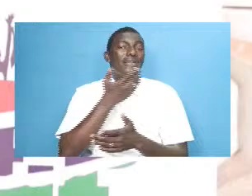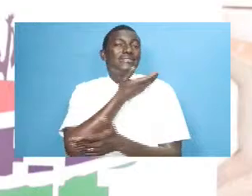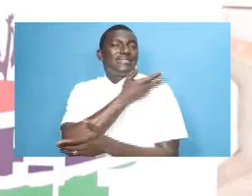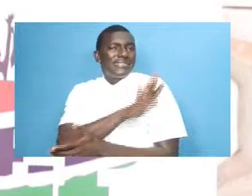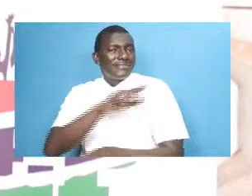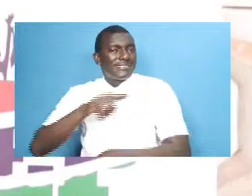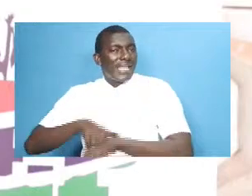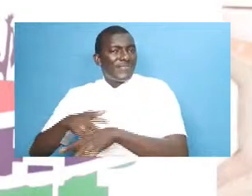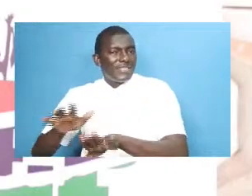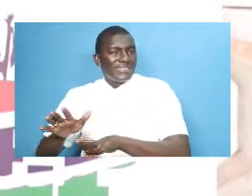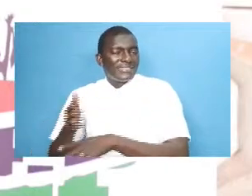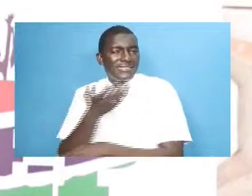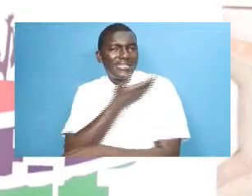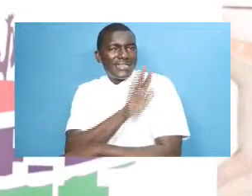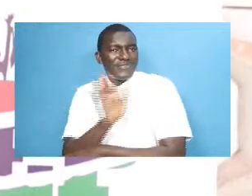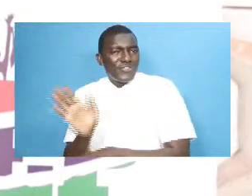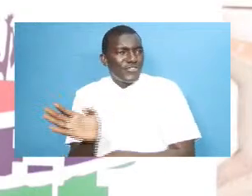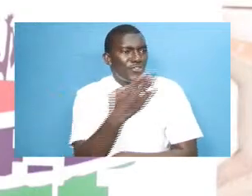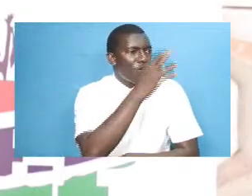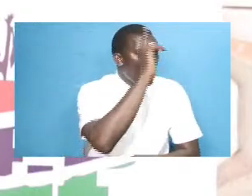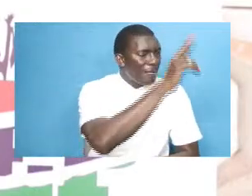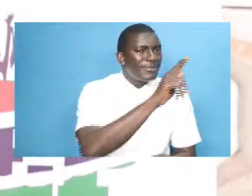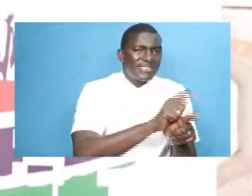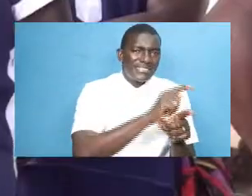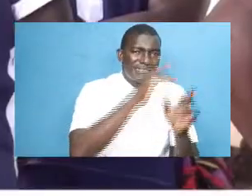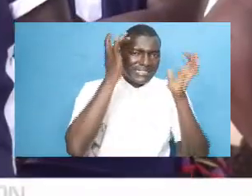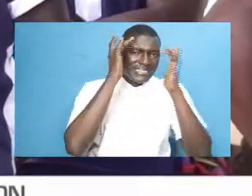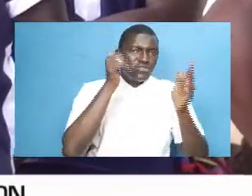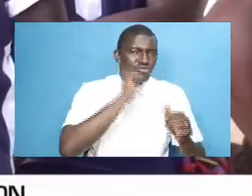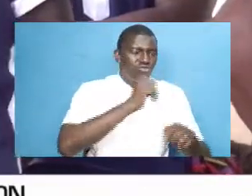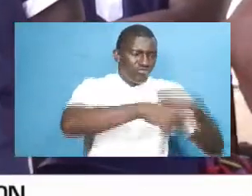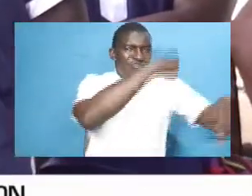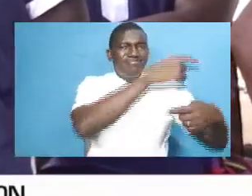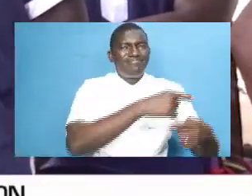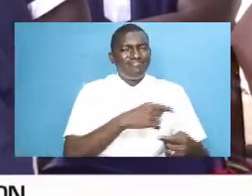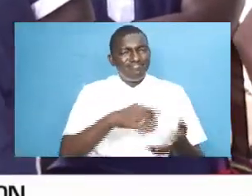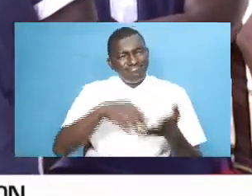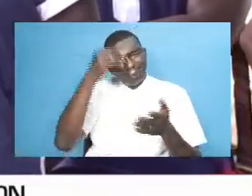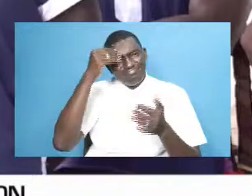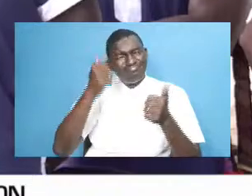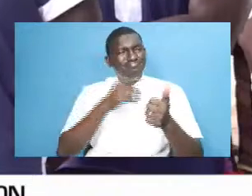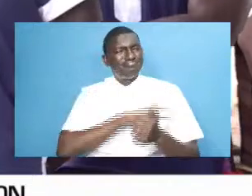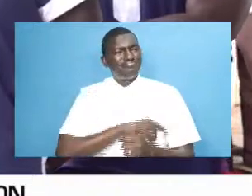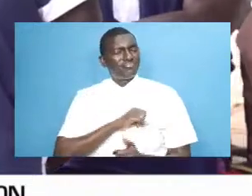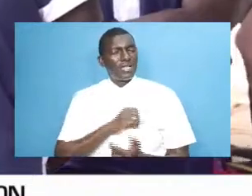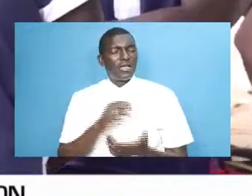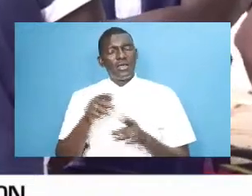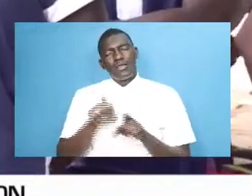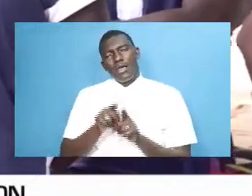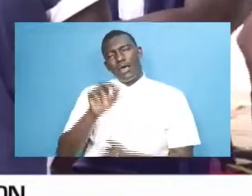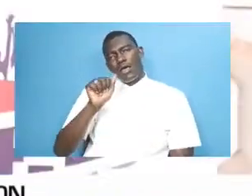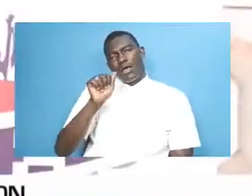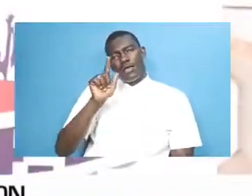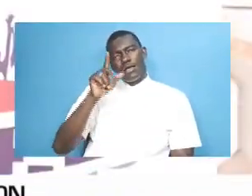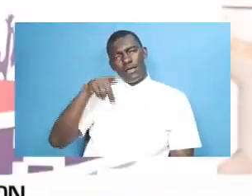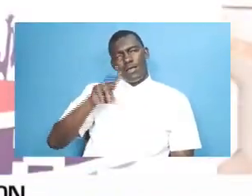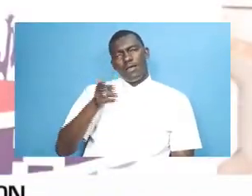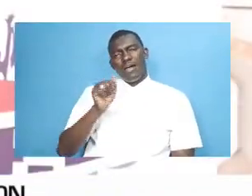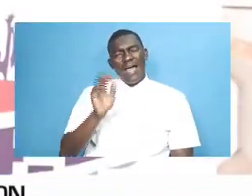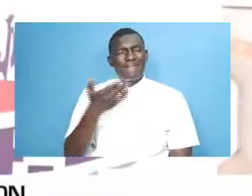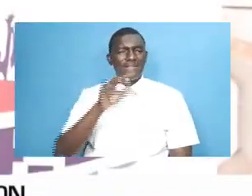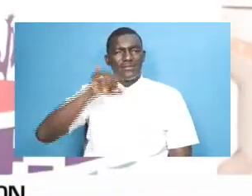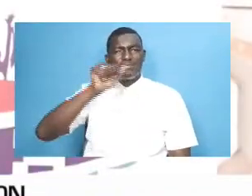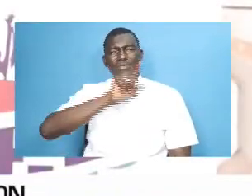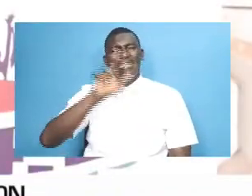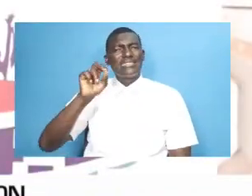prisons. Delivering the vote of thanks on behalf of the graduates, Alpha Jallo used the opportunity to appeal to the government to give them a second